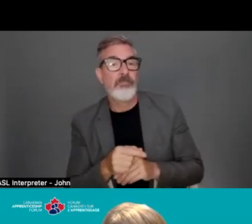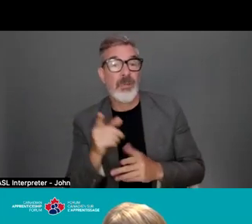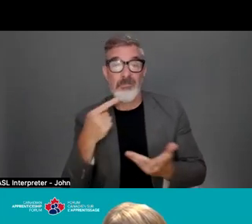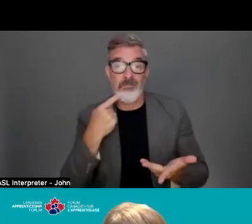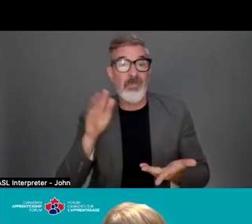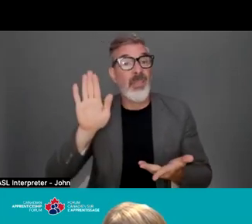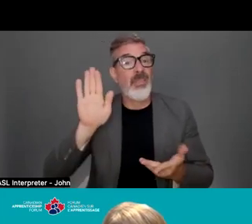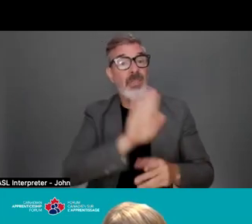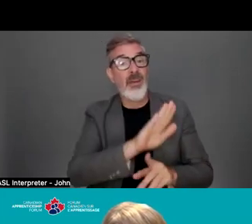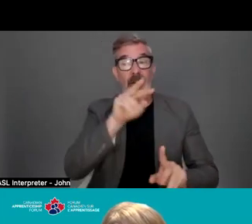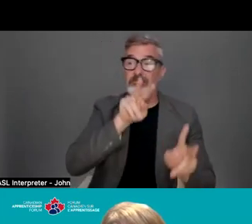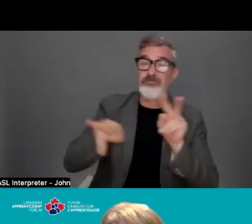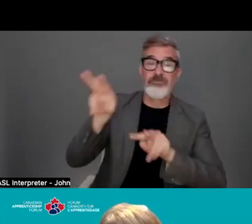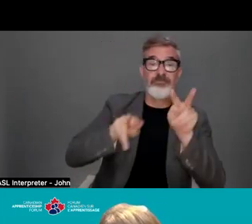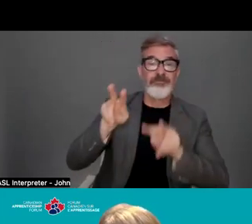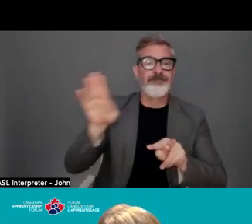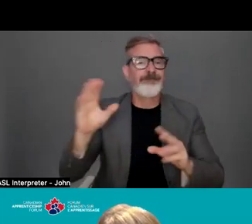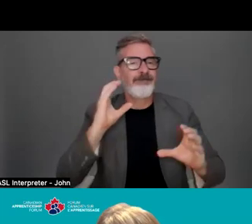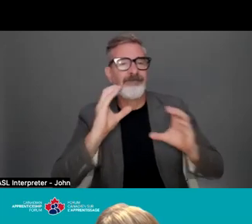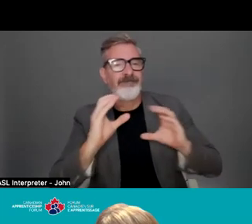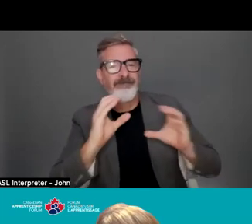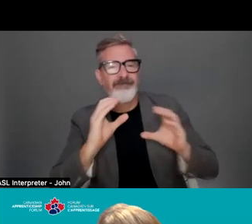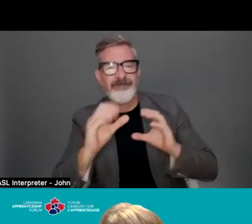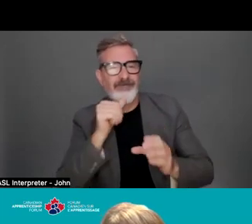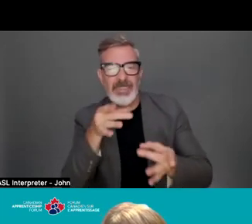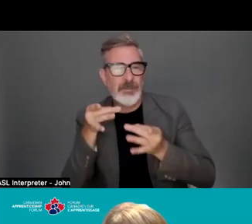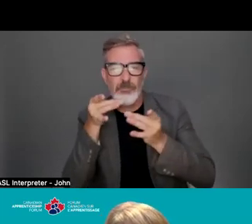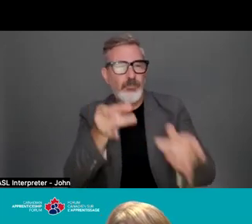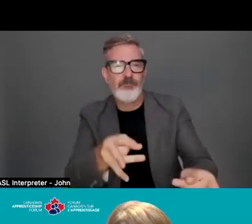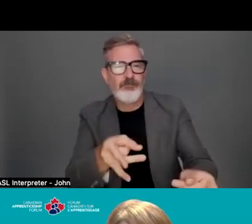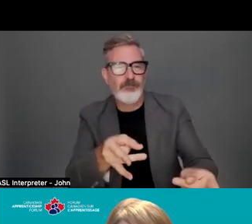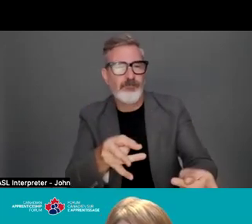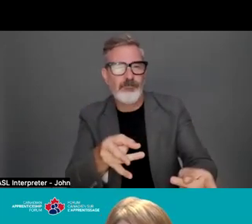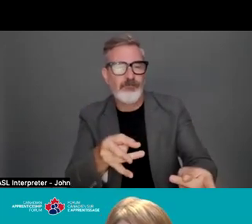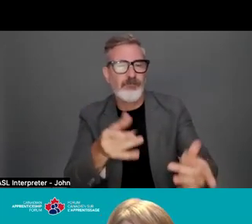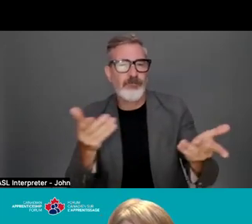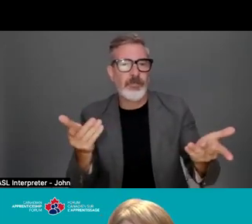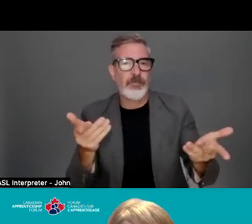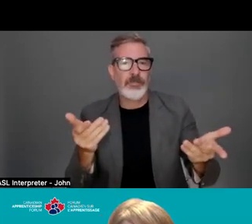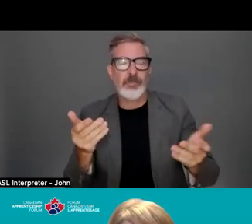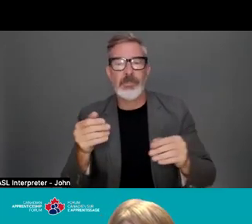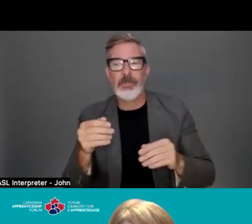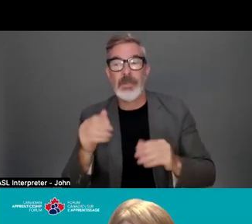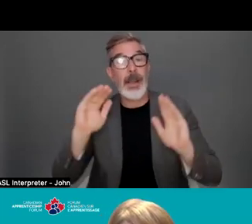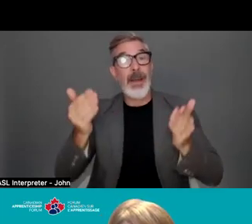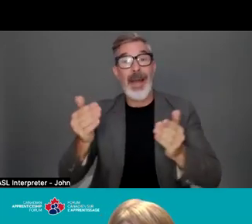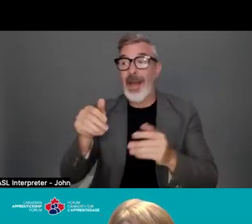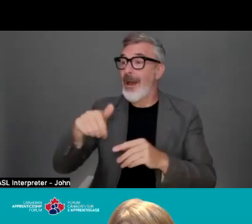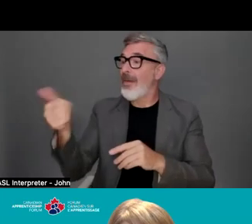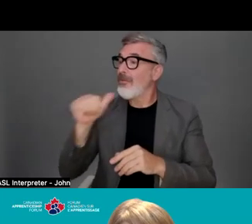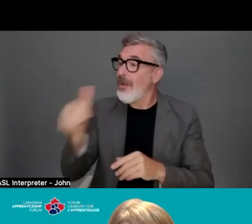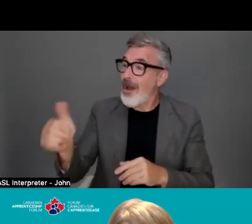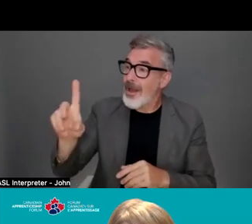So the communication and the learning was a difficulty. Only 58% of apprentices